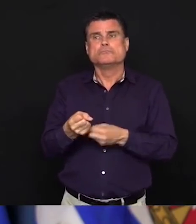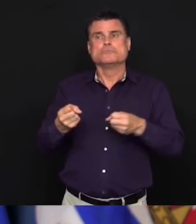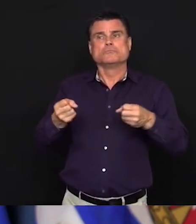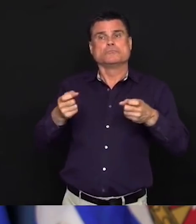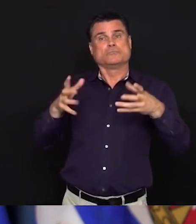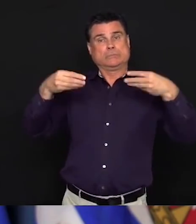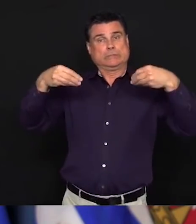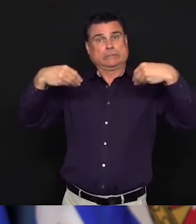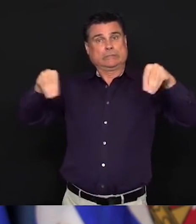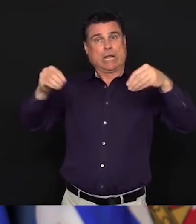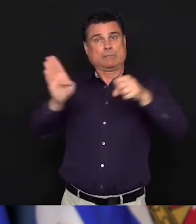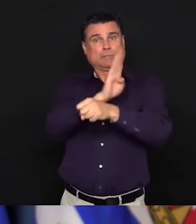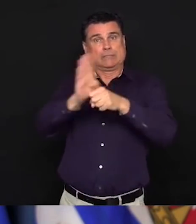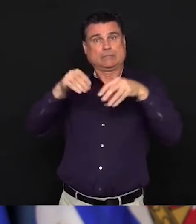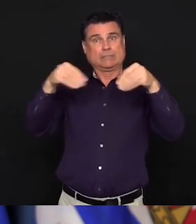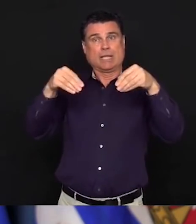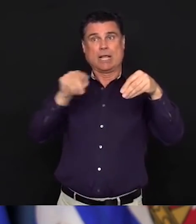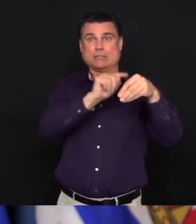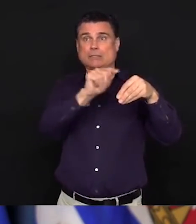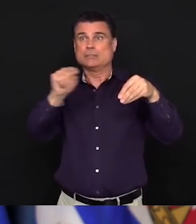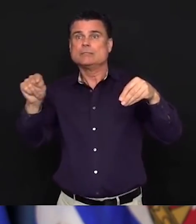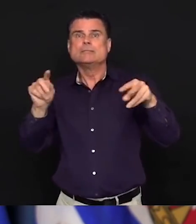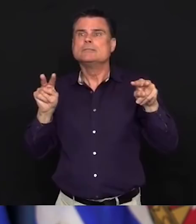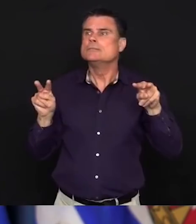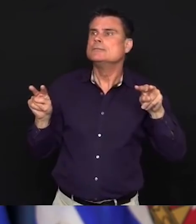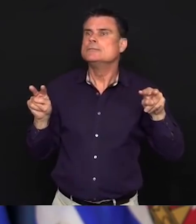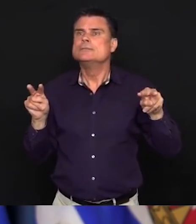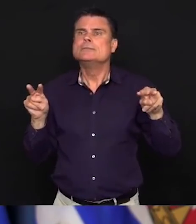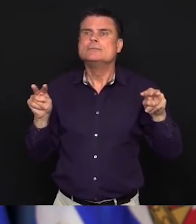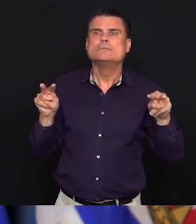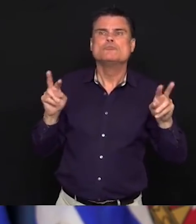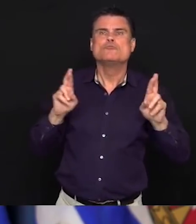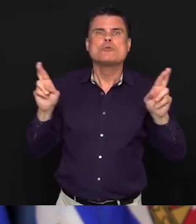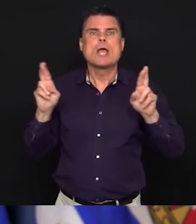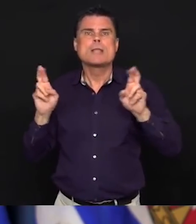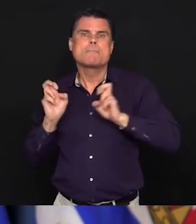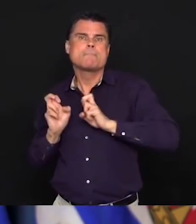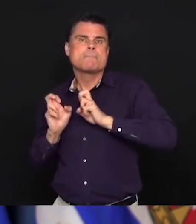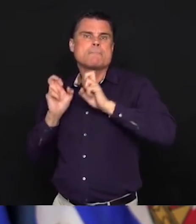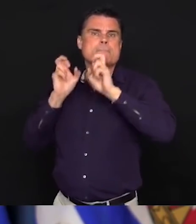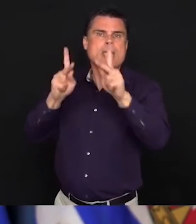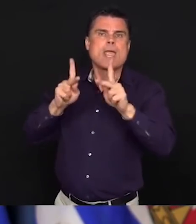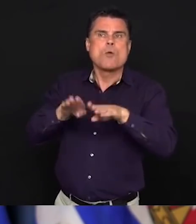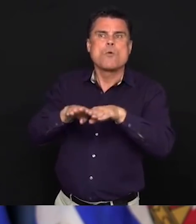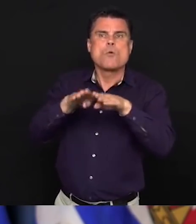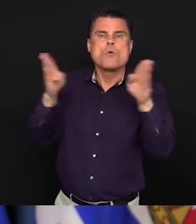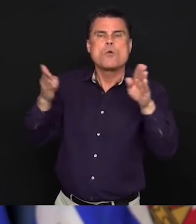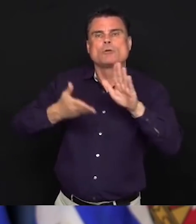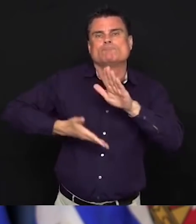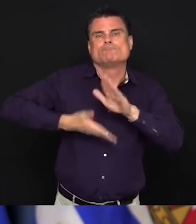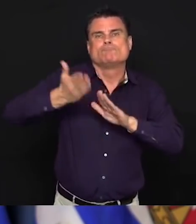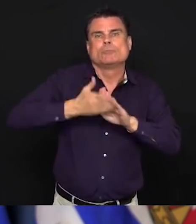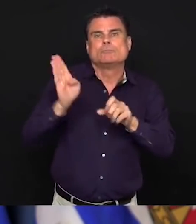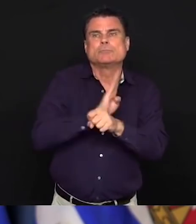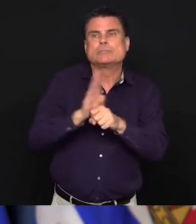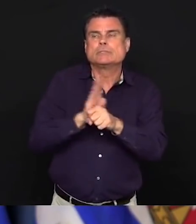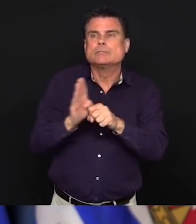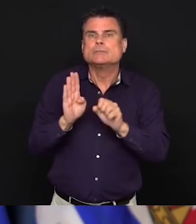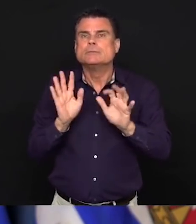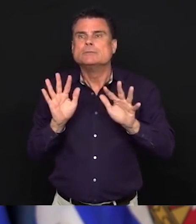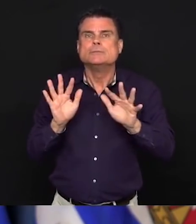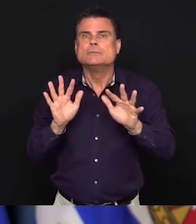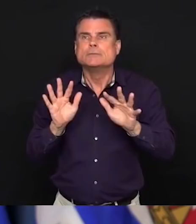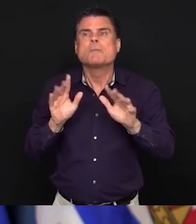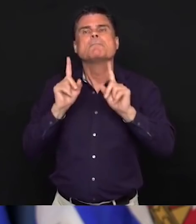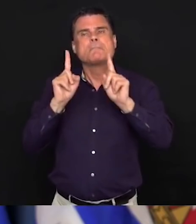appropriate way. On the tech side, we had a briefing yesterday. I hope I'm not breaching cabinet